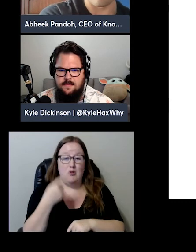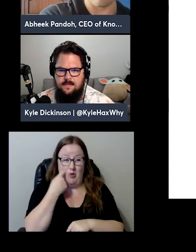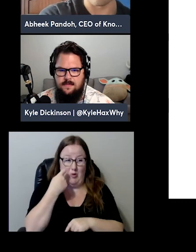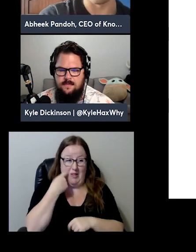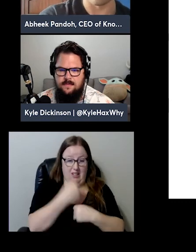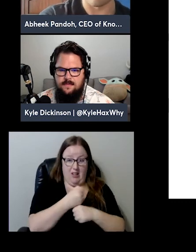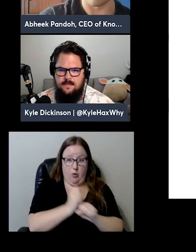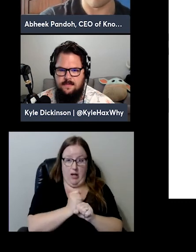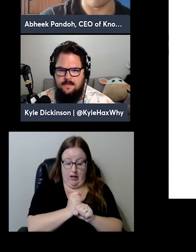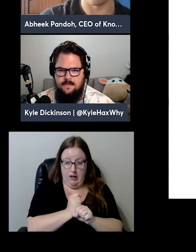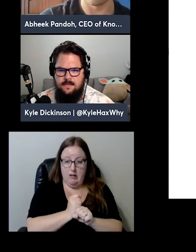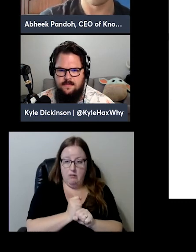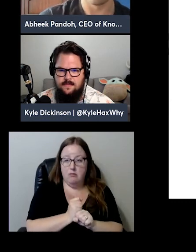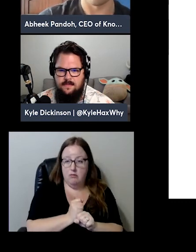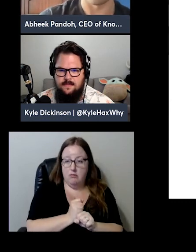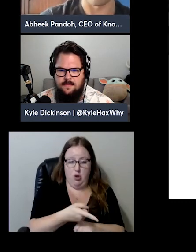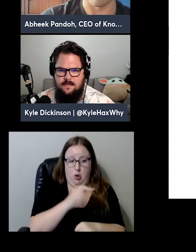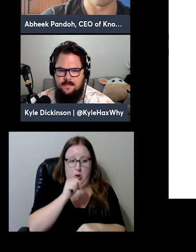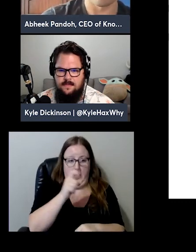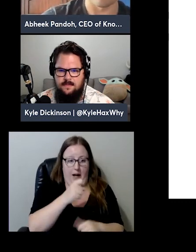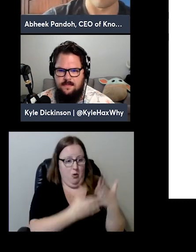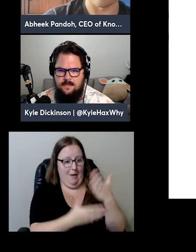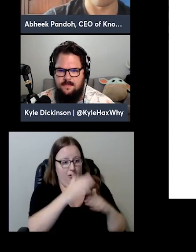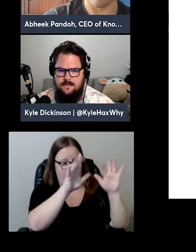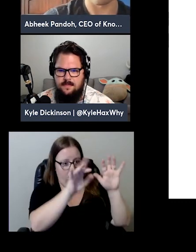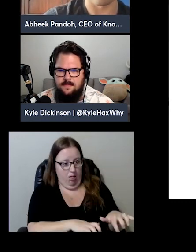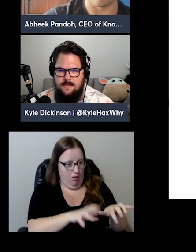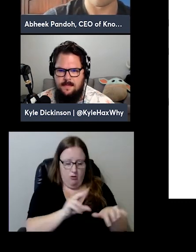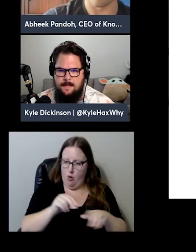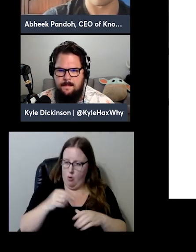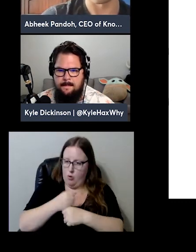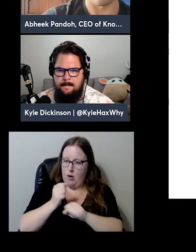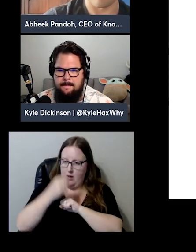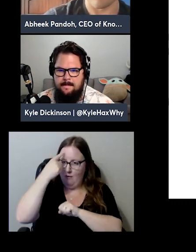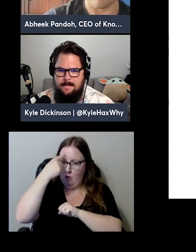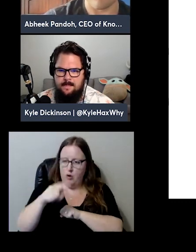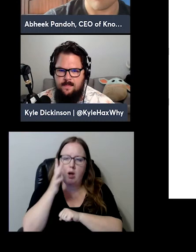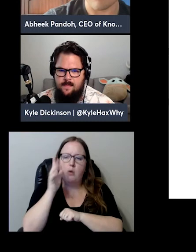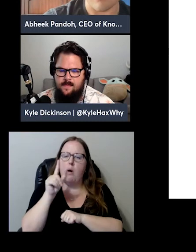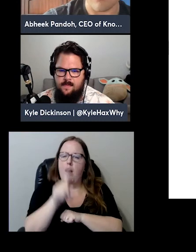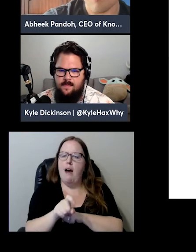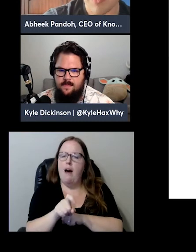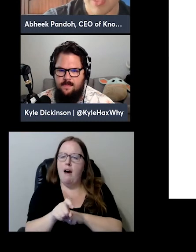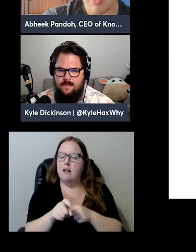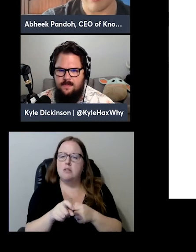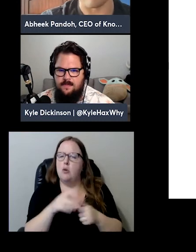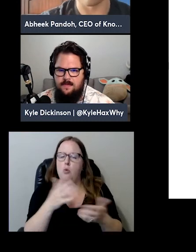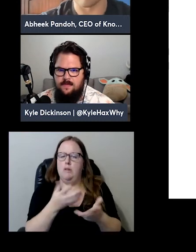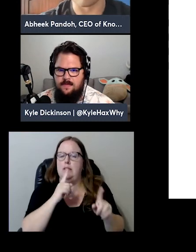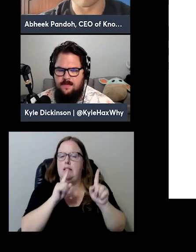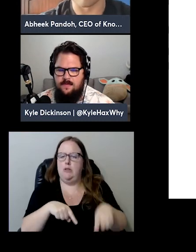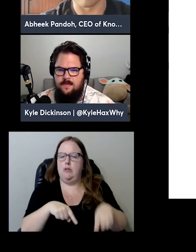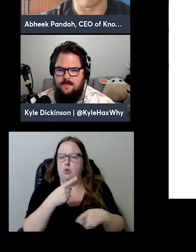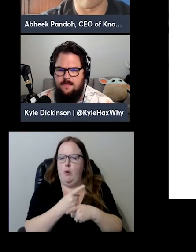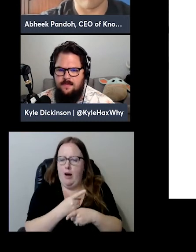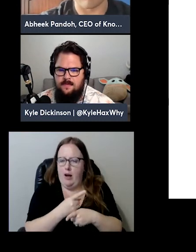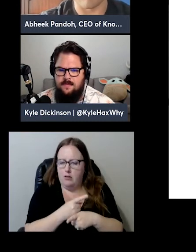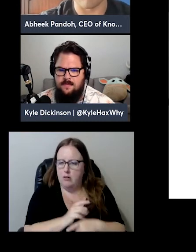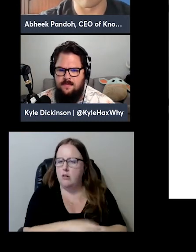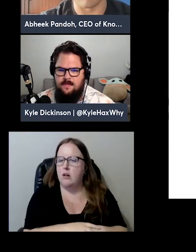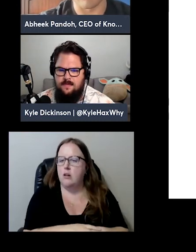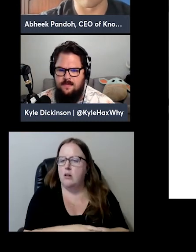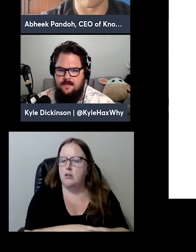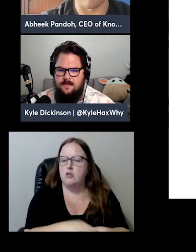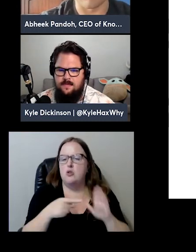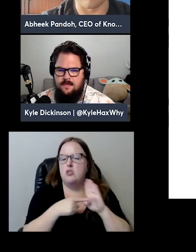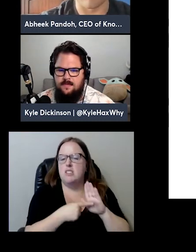created for you, you didn't even have to create, and now it'll ask you, hey, what's sort of the answer, right? So, like, let me just give you an example, right? So